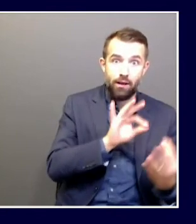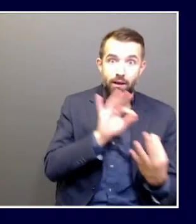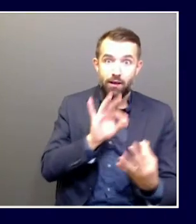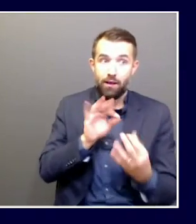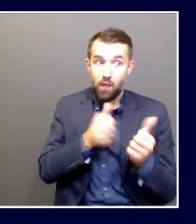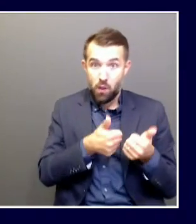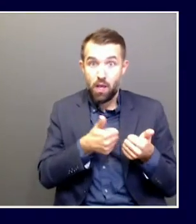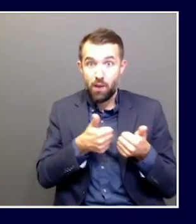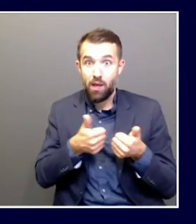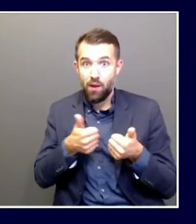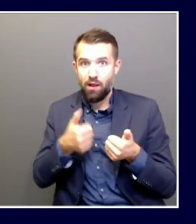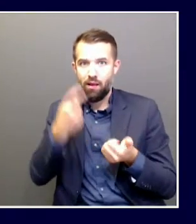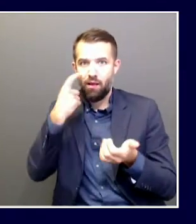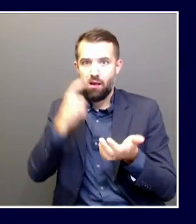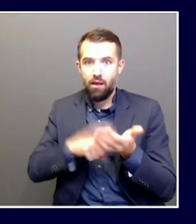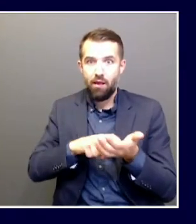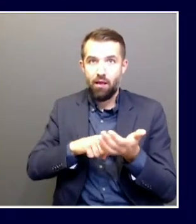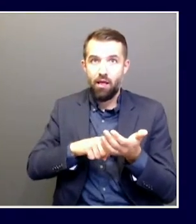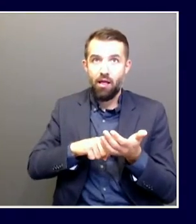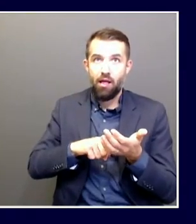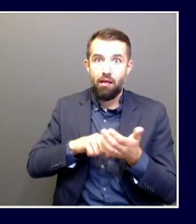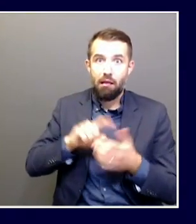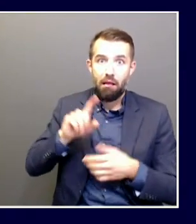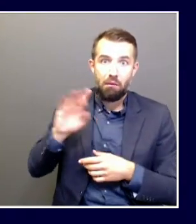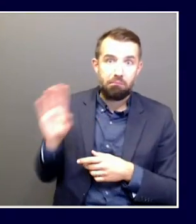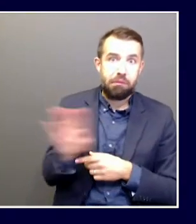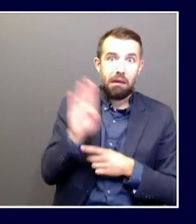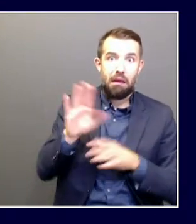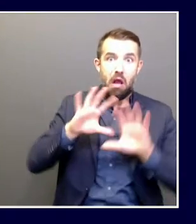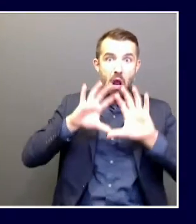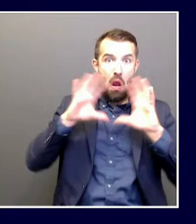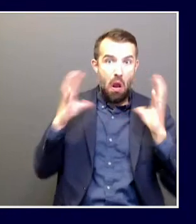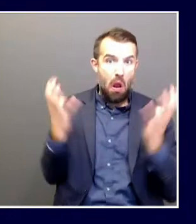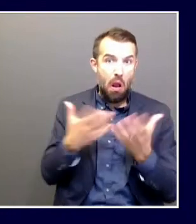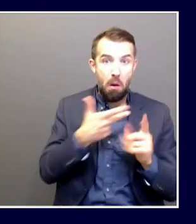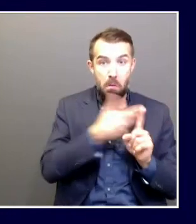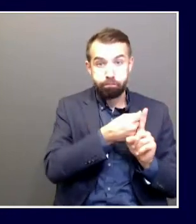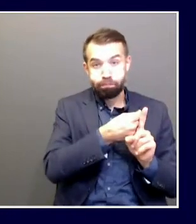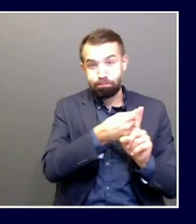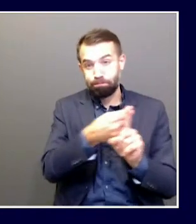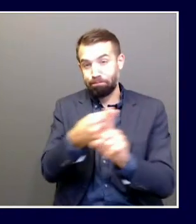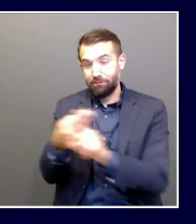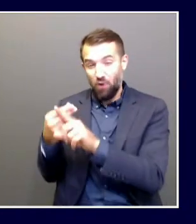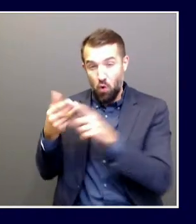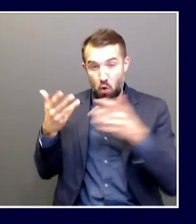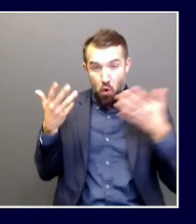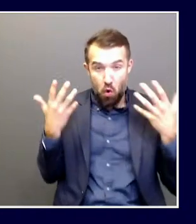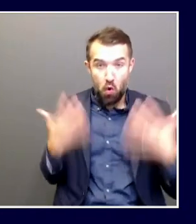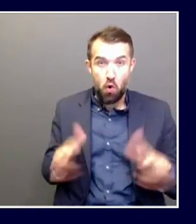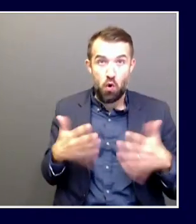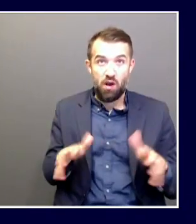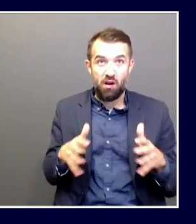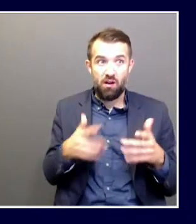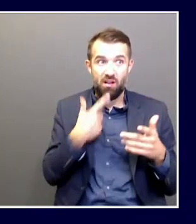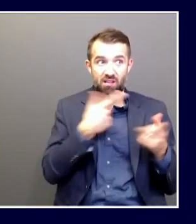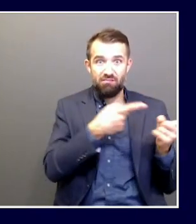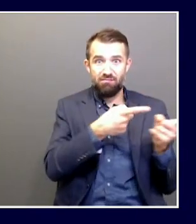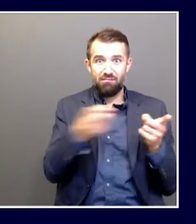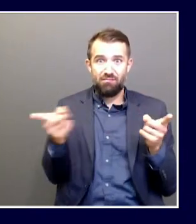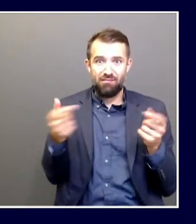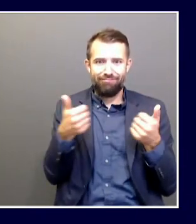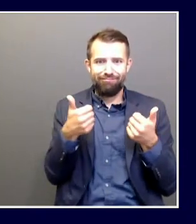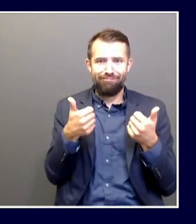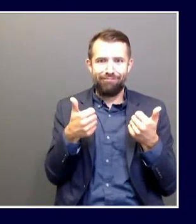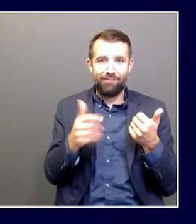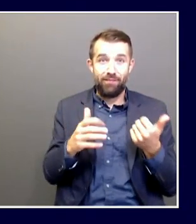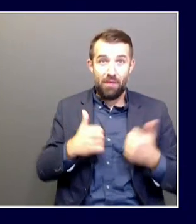doses administered around the world, and literally billions of people have gotten it. Seems like it's safe. Seems like it's keeping people alive. That was